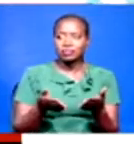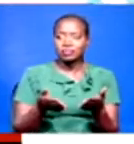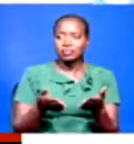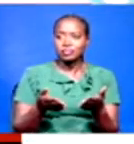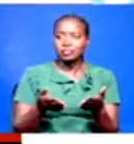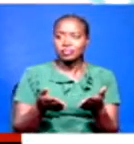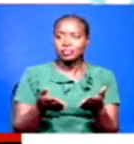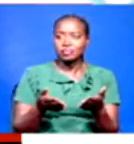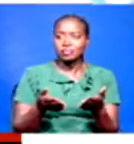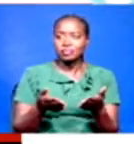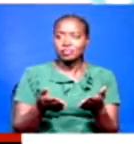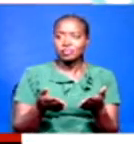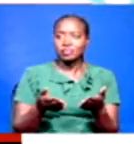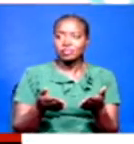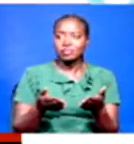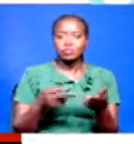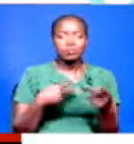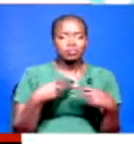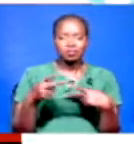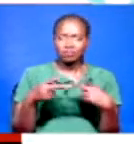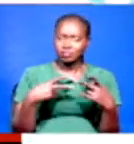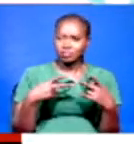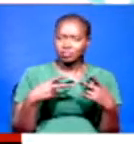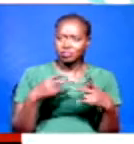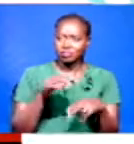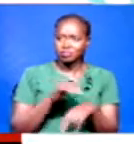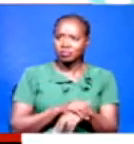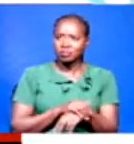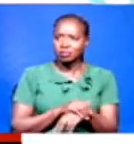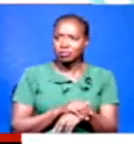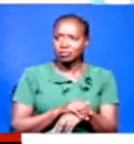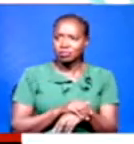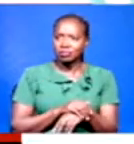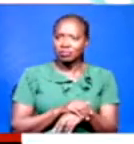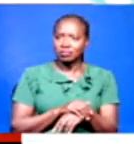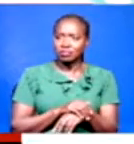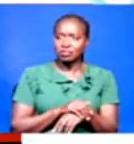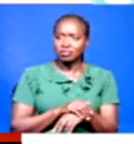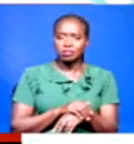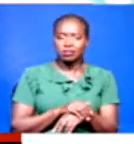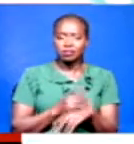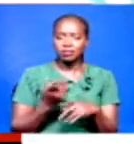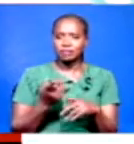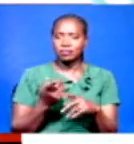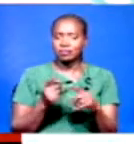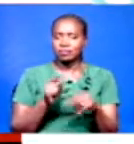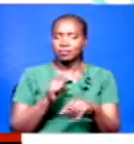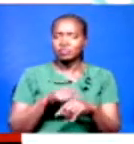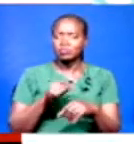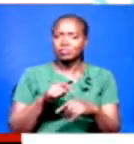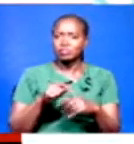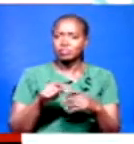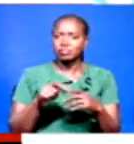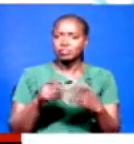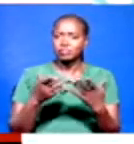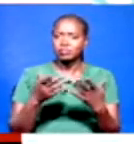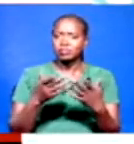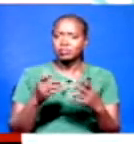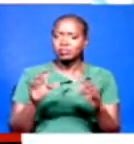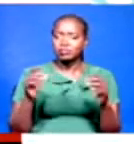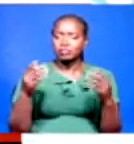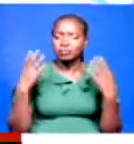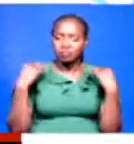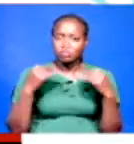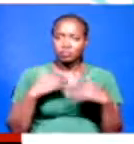But I think I had a very good to start with. They made the game interesting, and I was lucky to play with